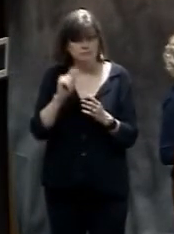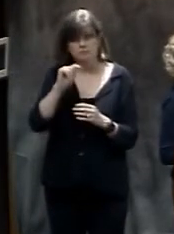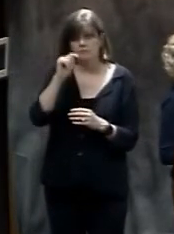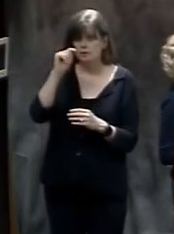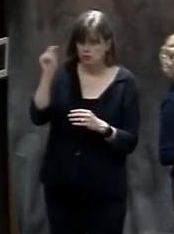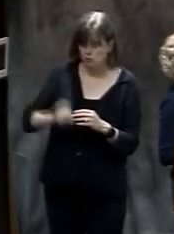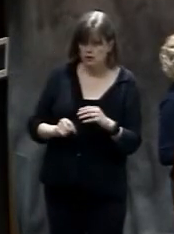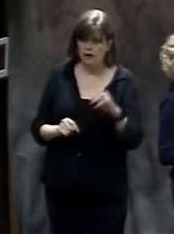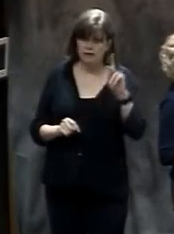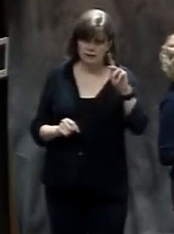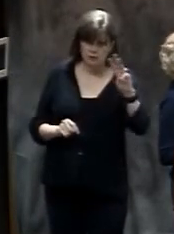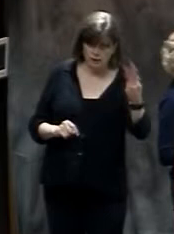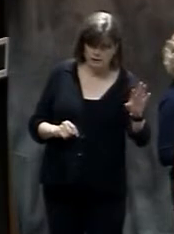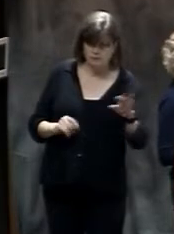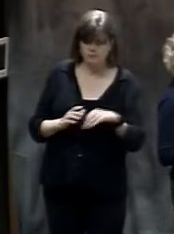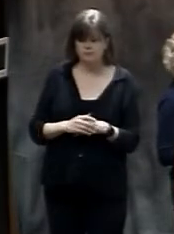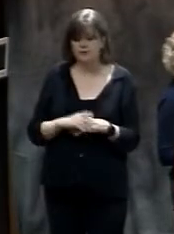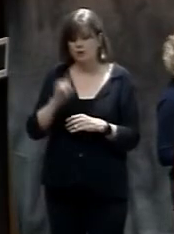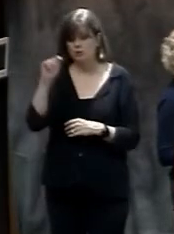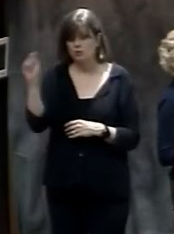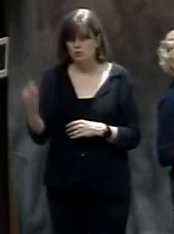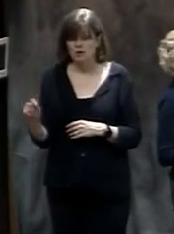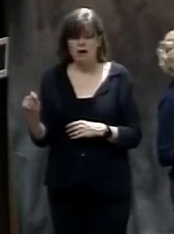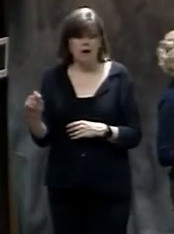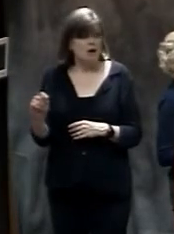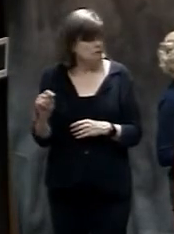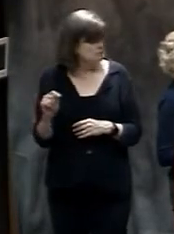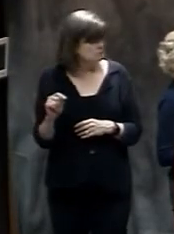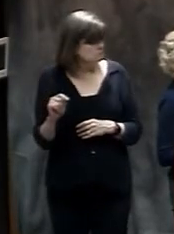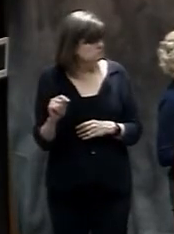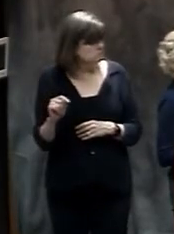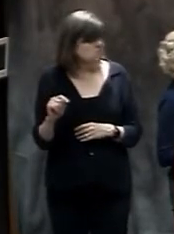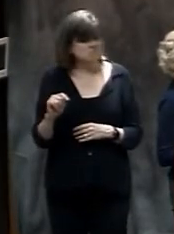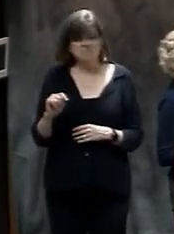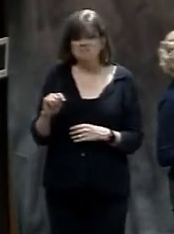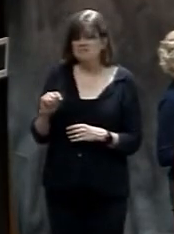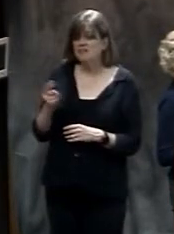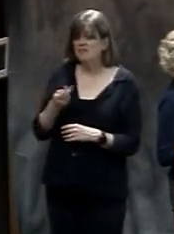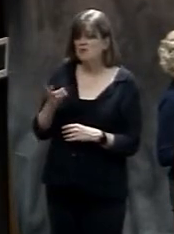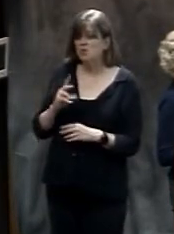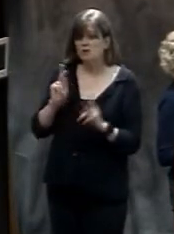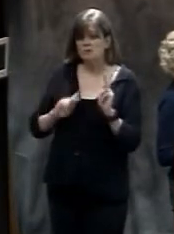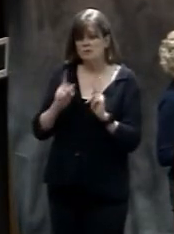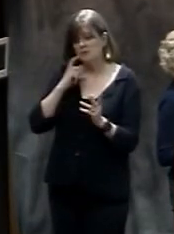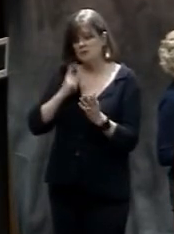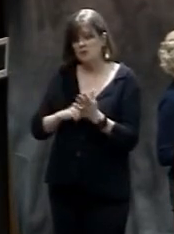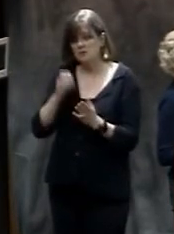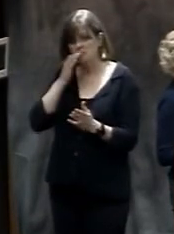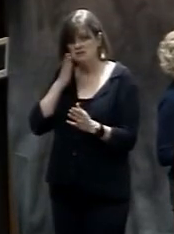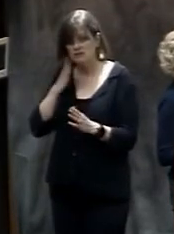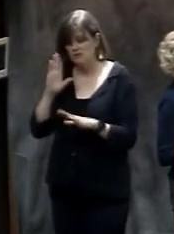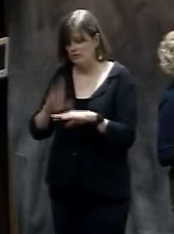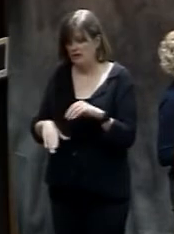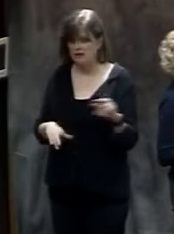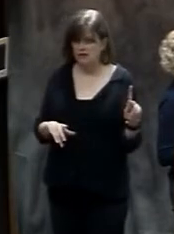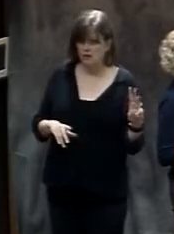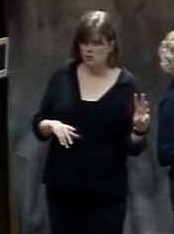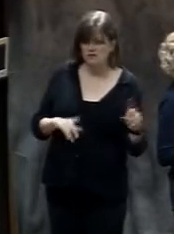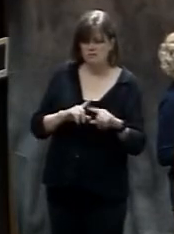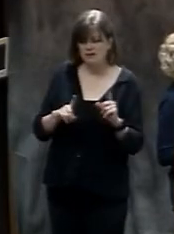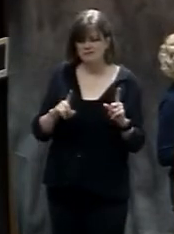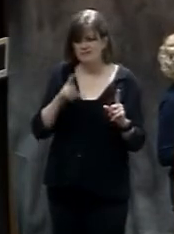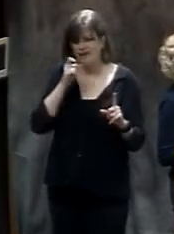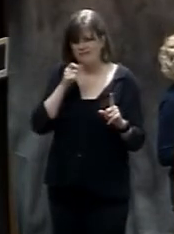West. In Tucson, a bit fewer people notice mosquitoes than in Key West, Florida, but again, not statistically